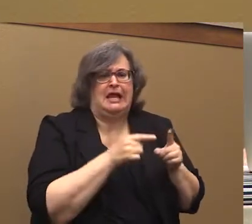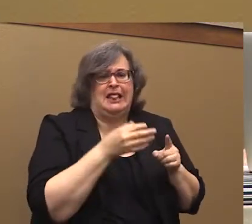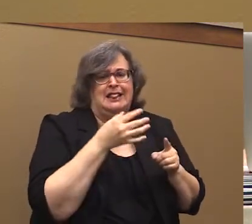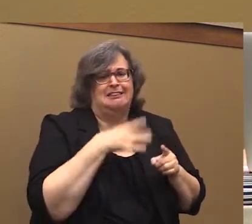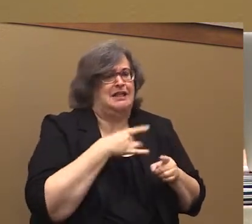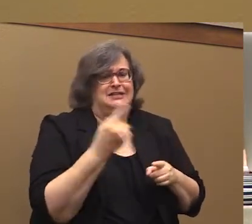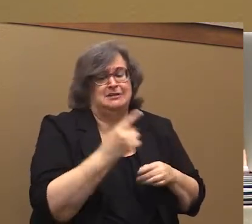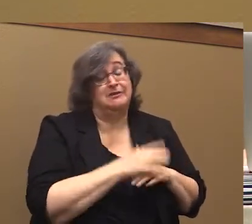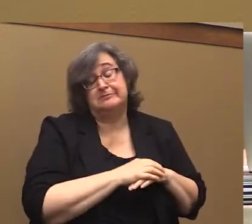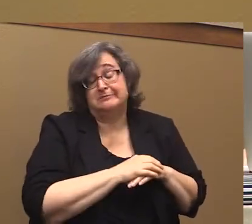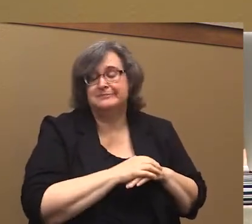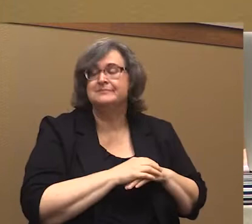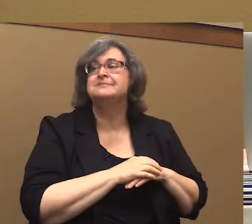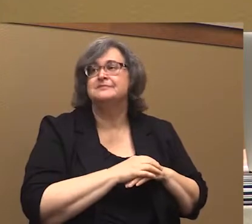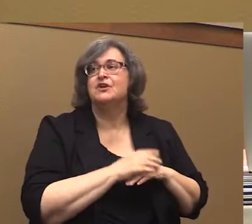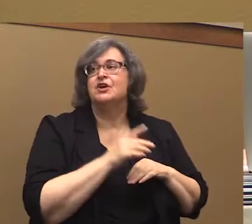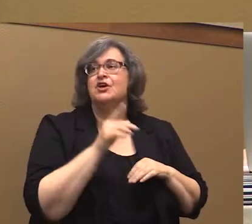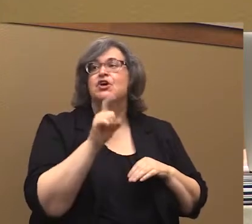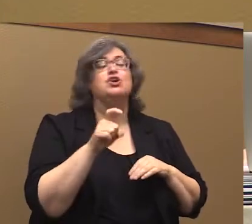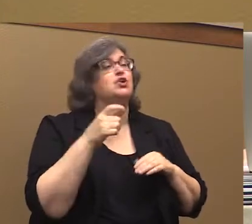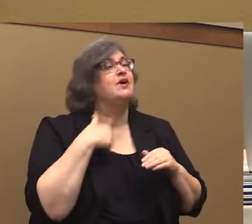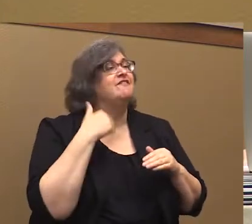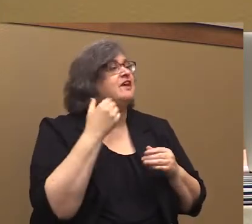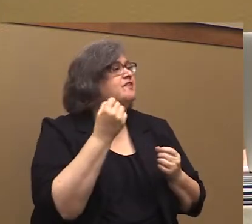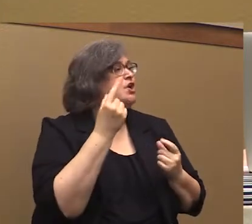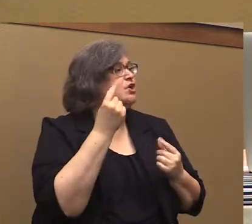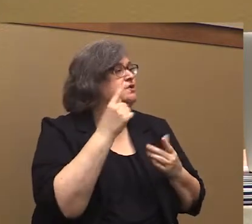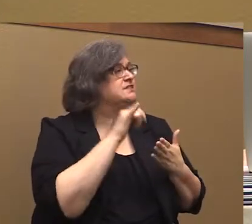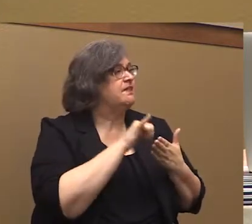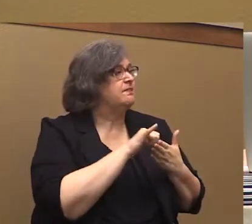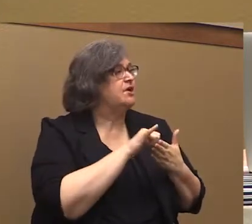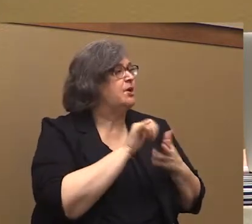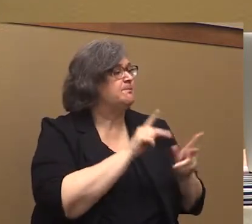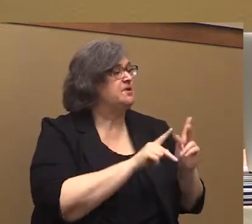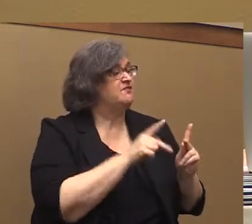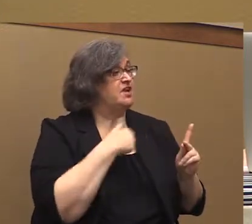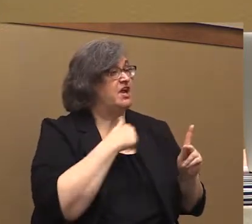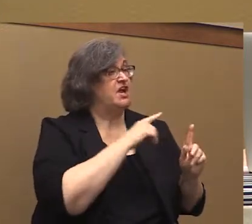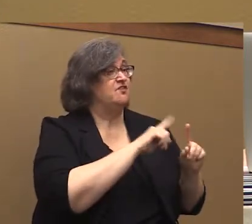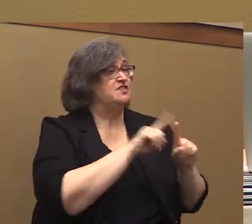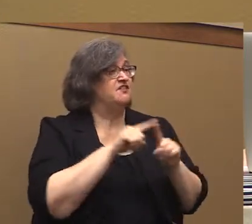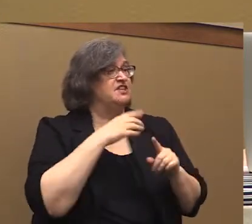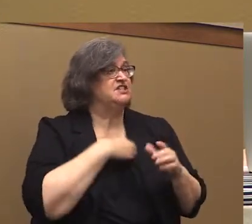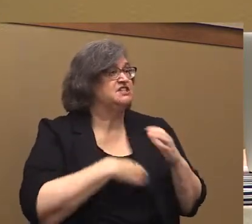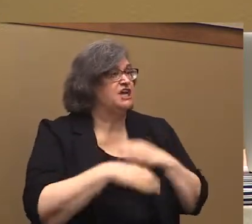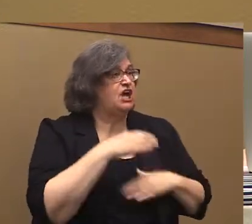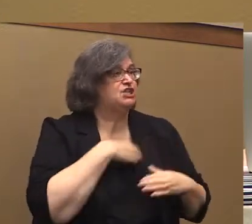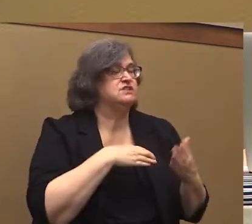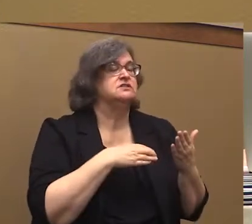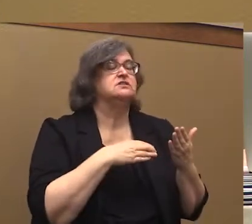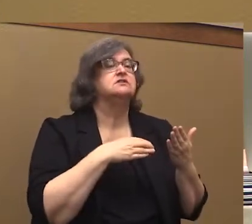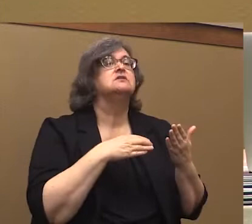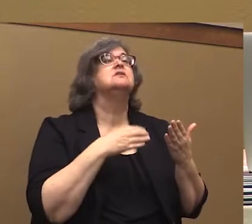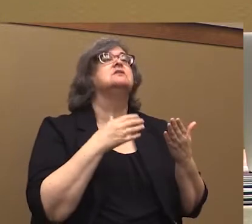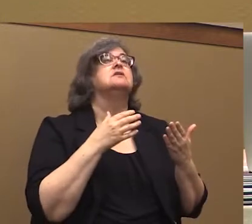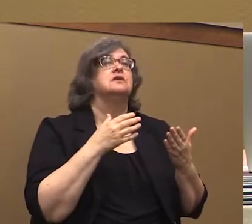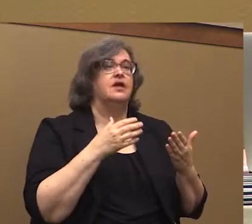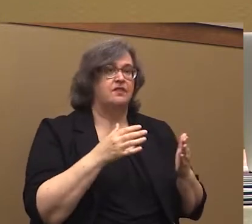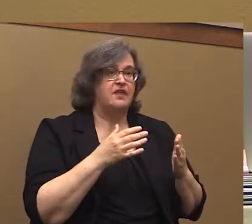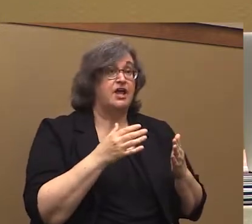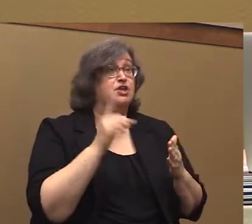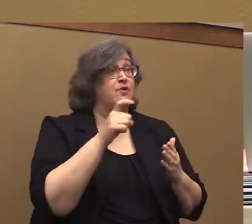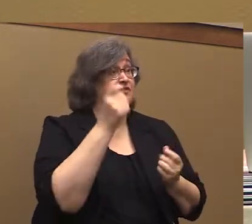okay, I digress. So you need to have that understanding that people have different desires. Then comes